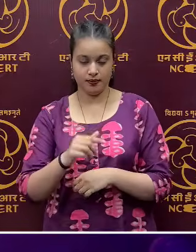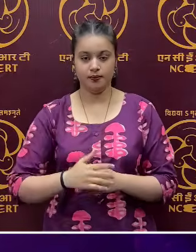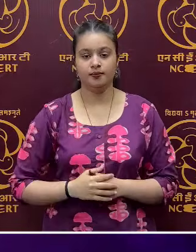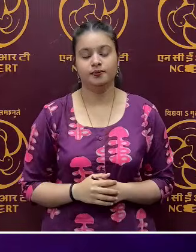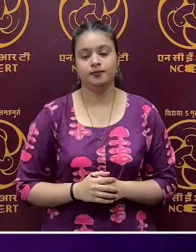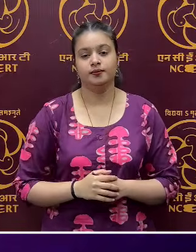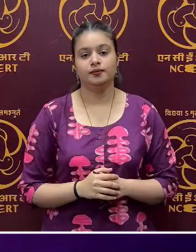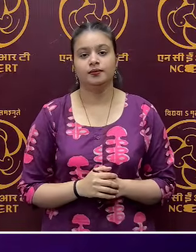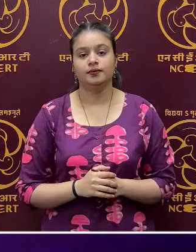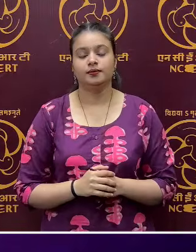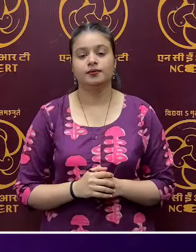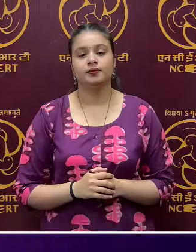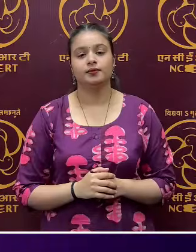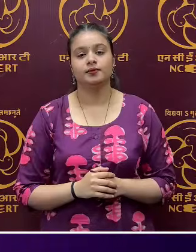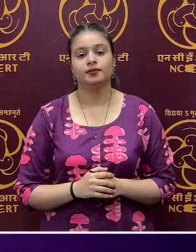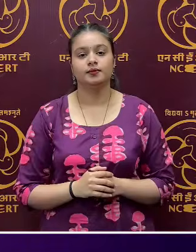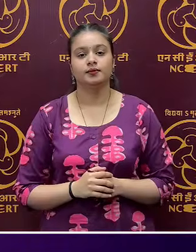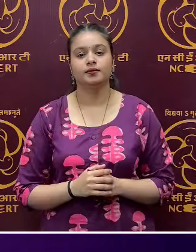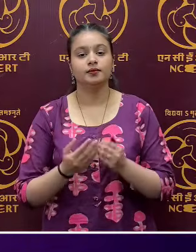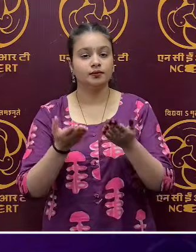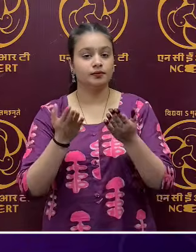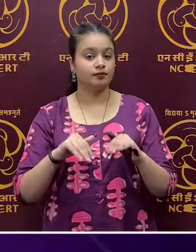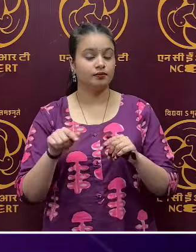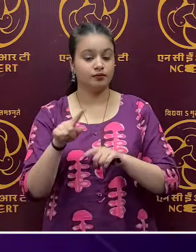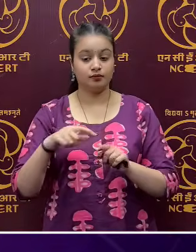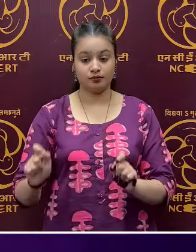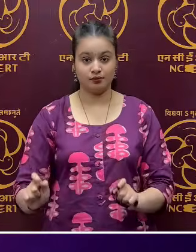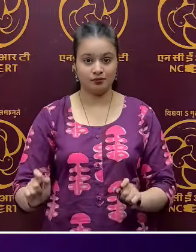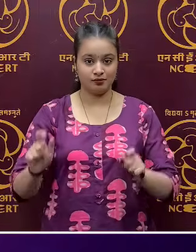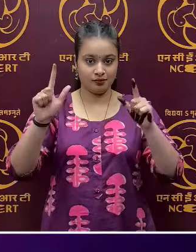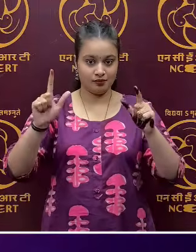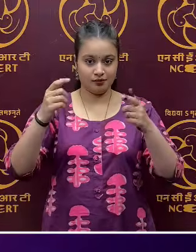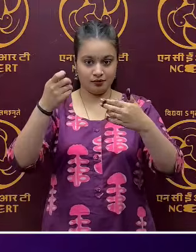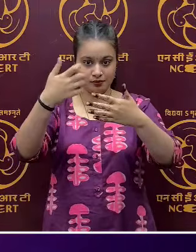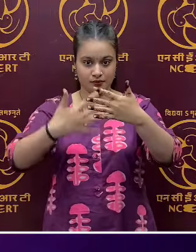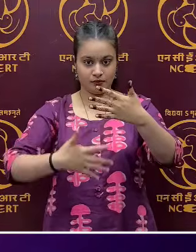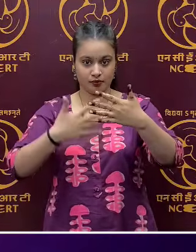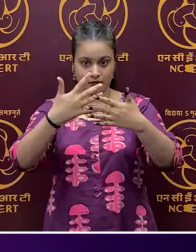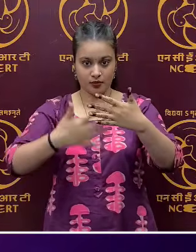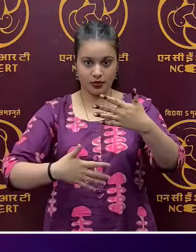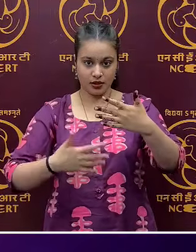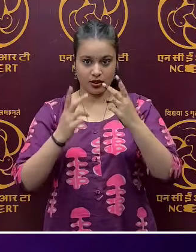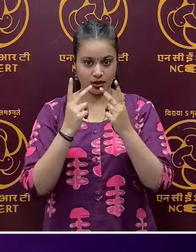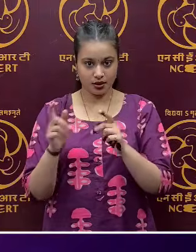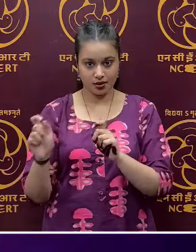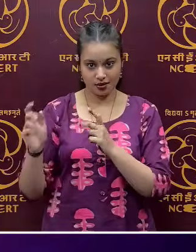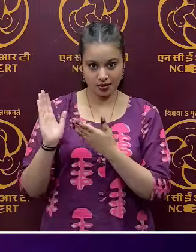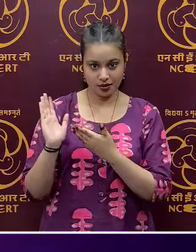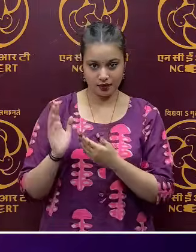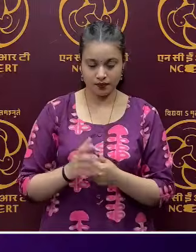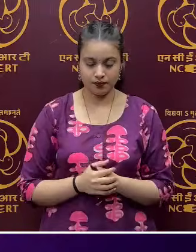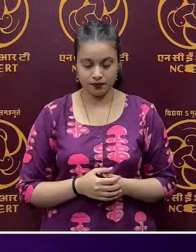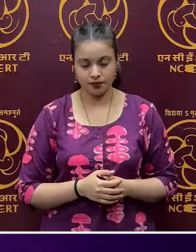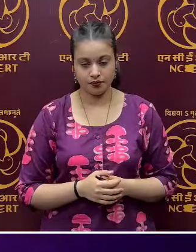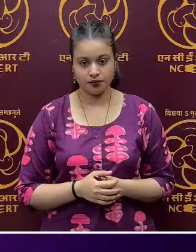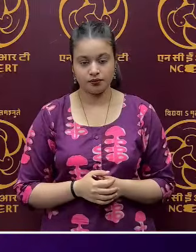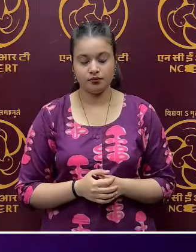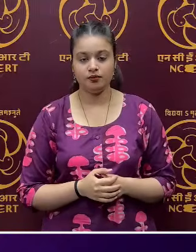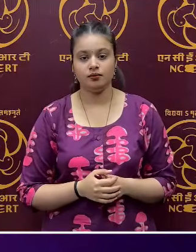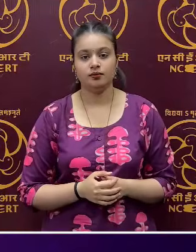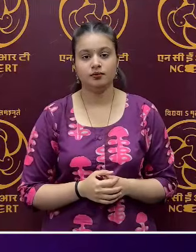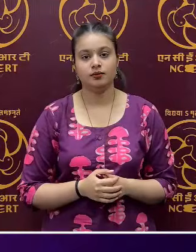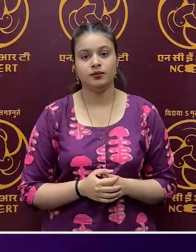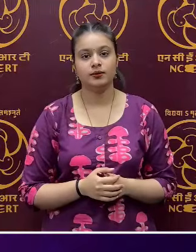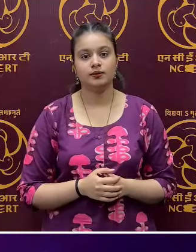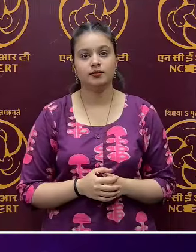diksha.gov.in, and here you get a web page like this. So